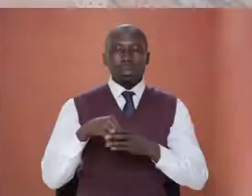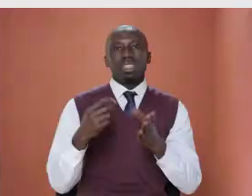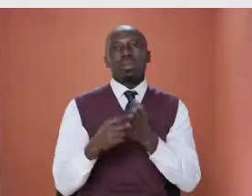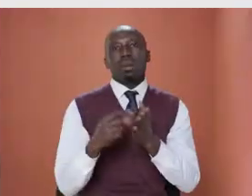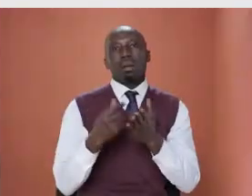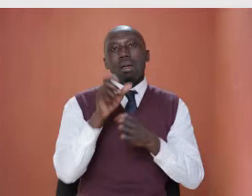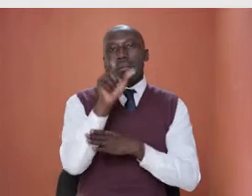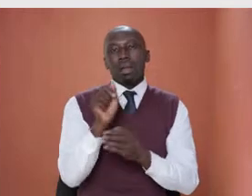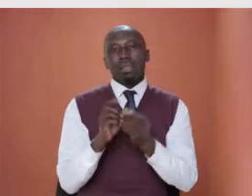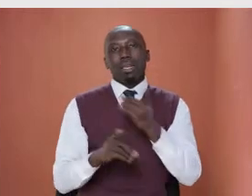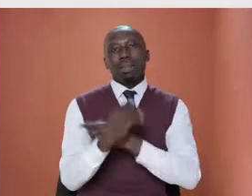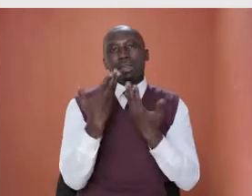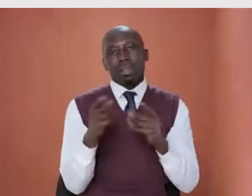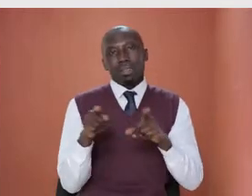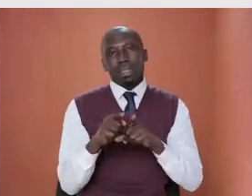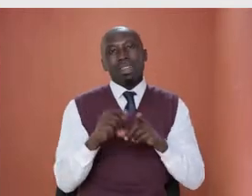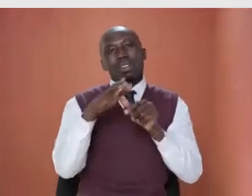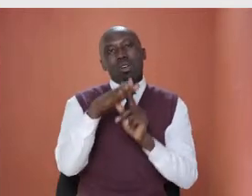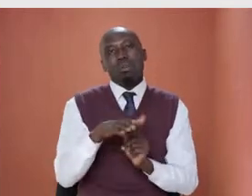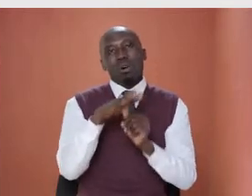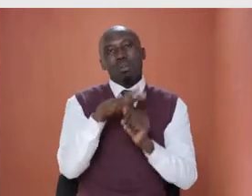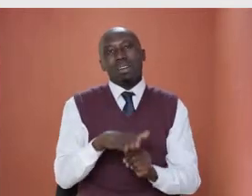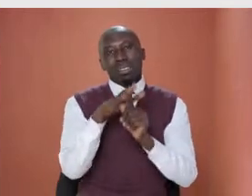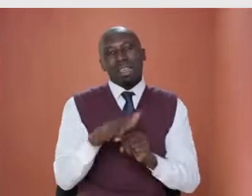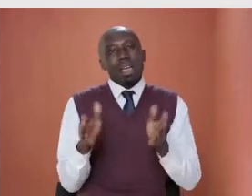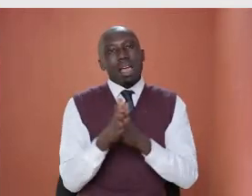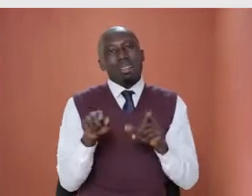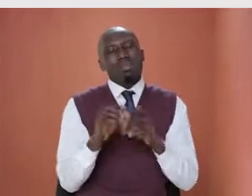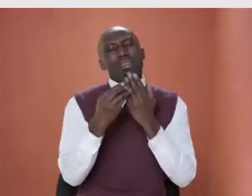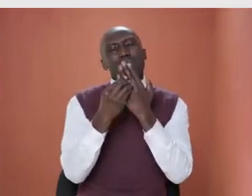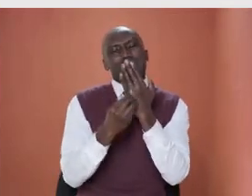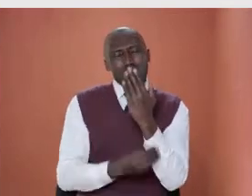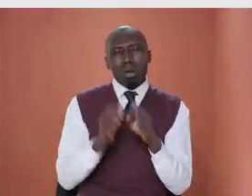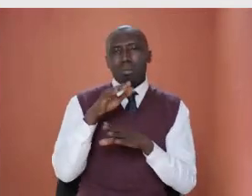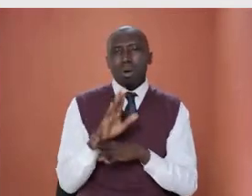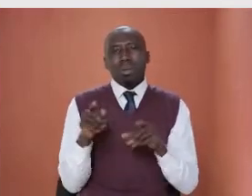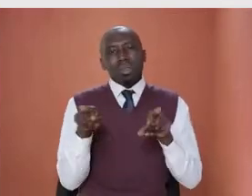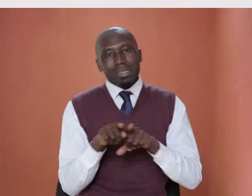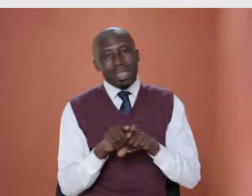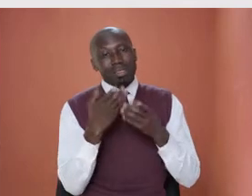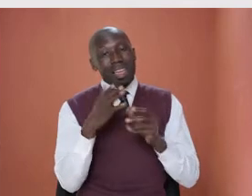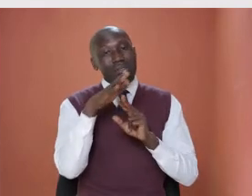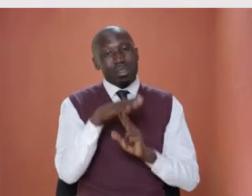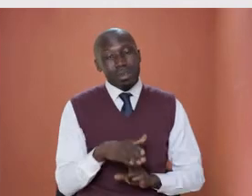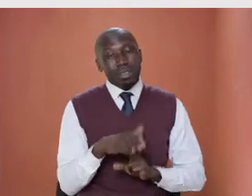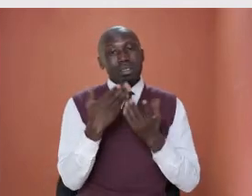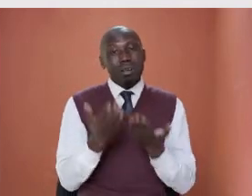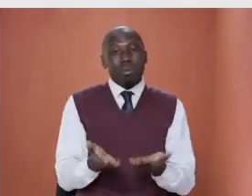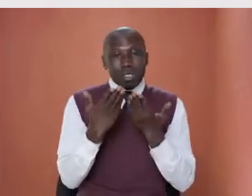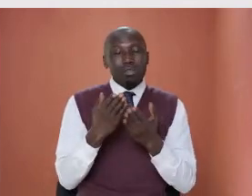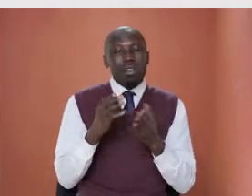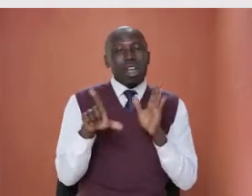In Uganda, persons with disabilities are still marginalized and among the very poorest of the poor. Despite the availability of